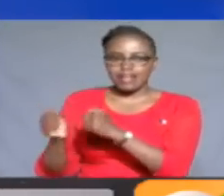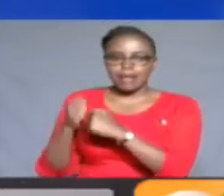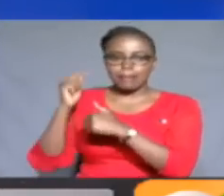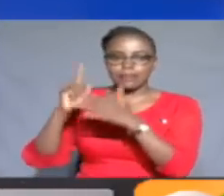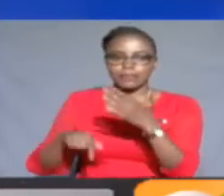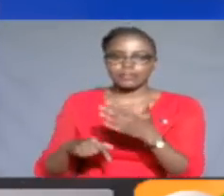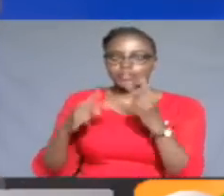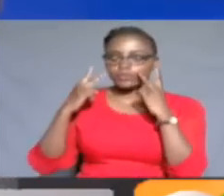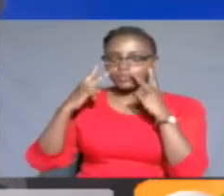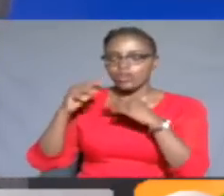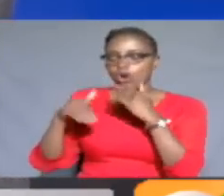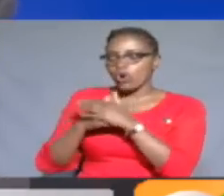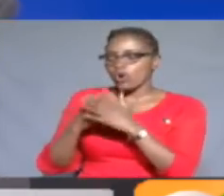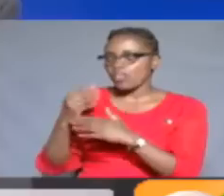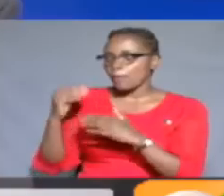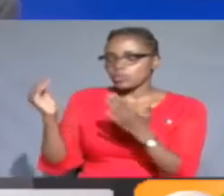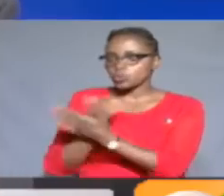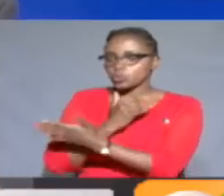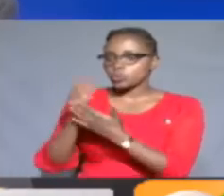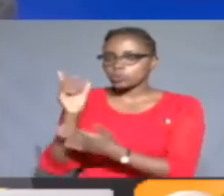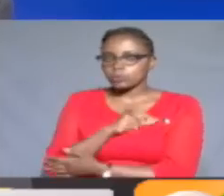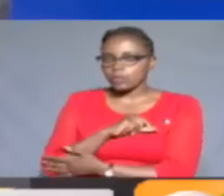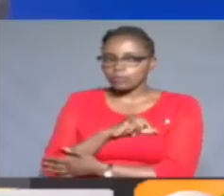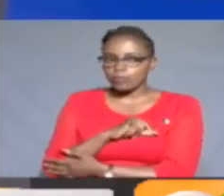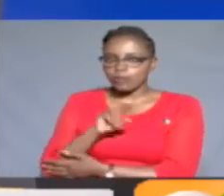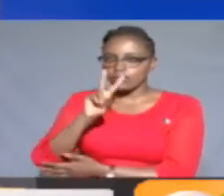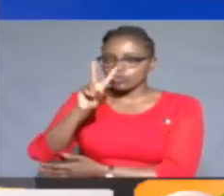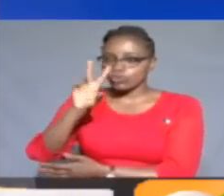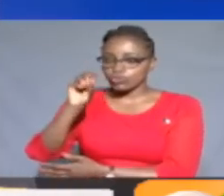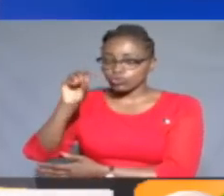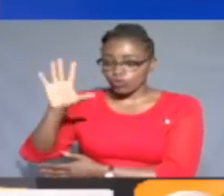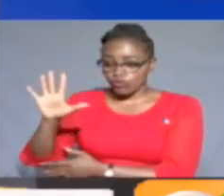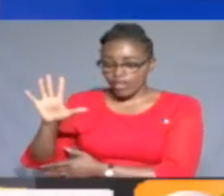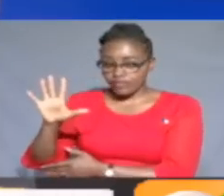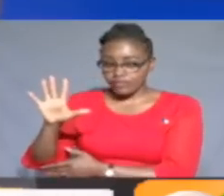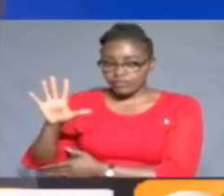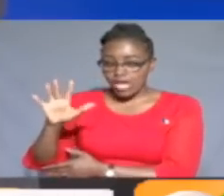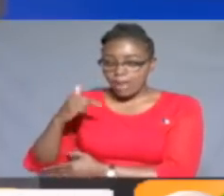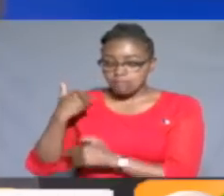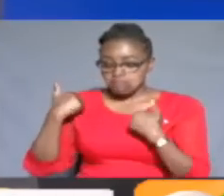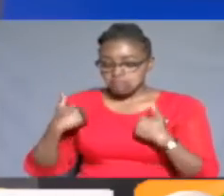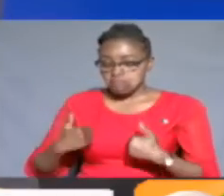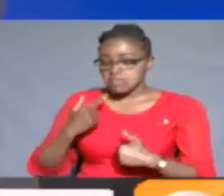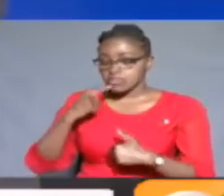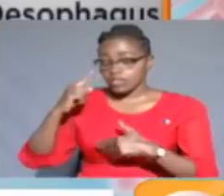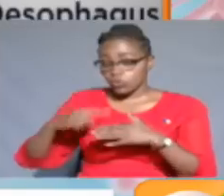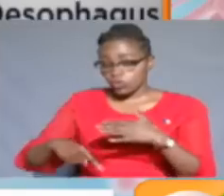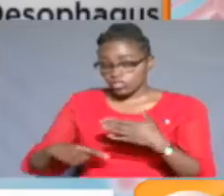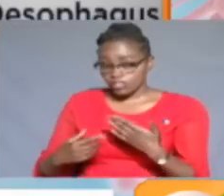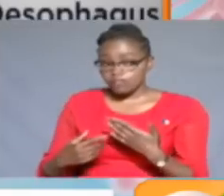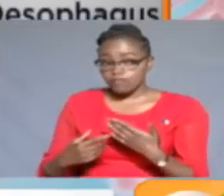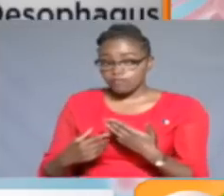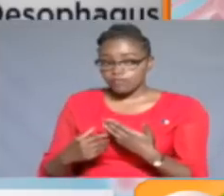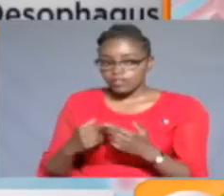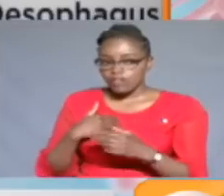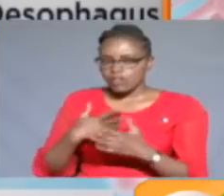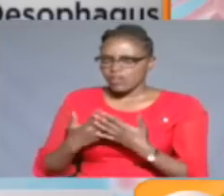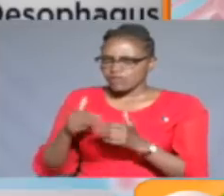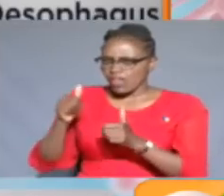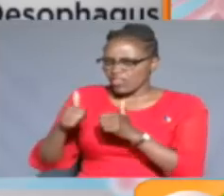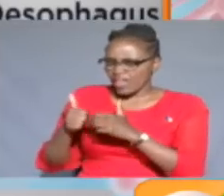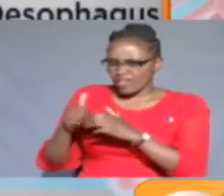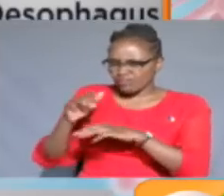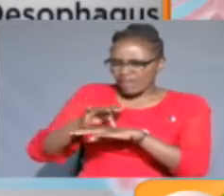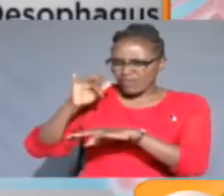will see more the money. Since as far as 2005, I actually said that non-communicable